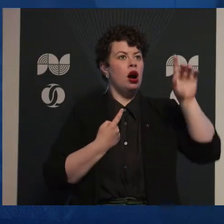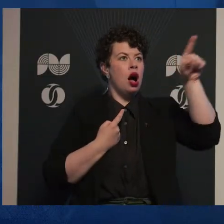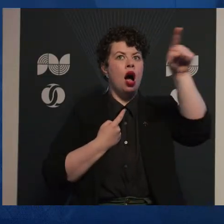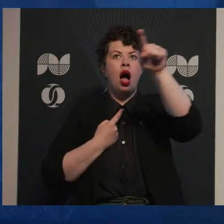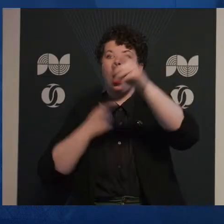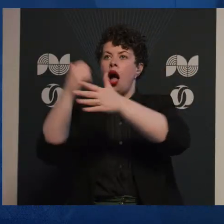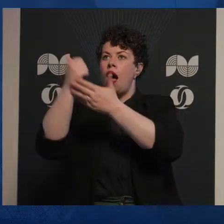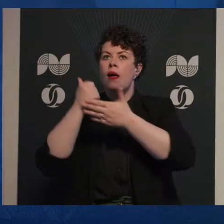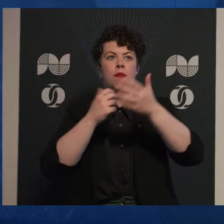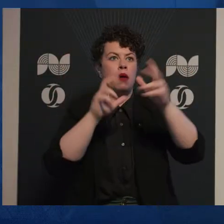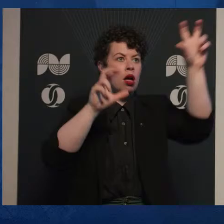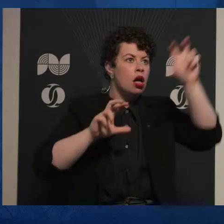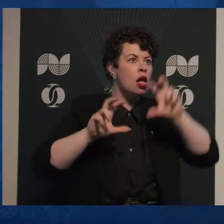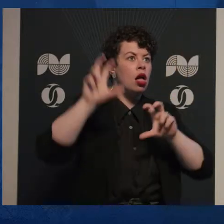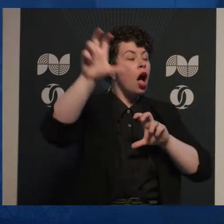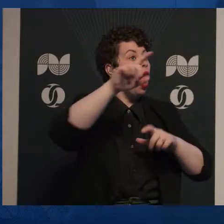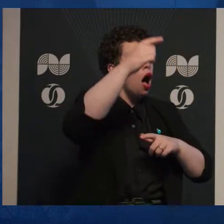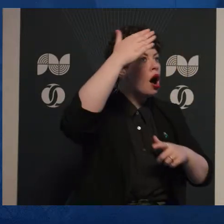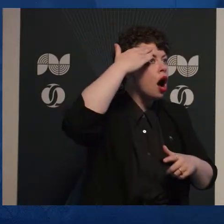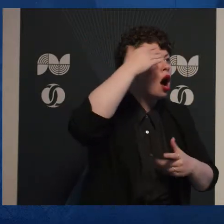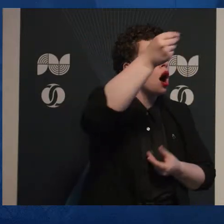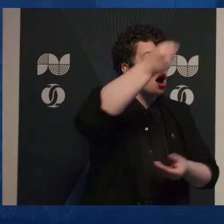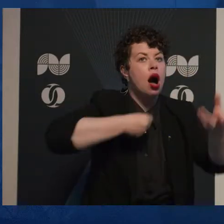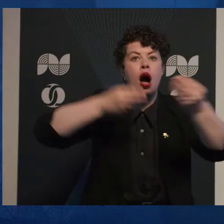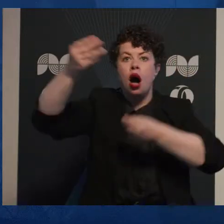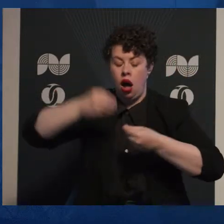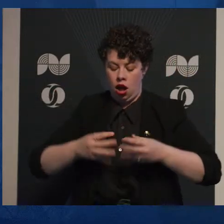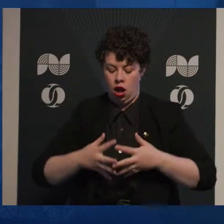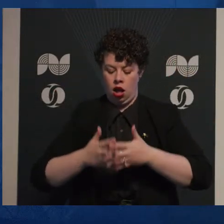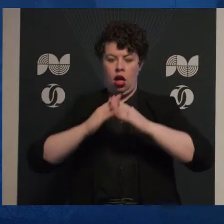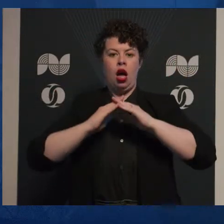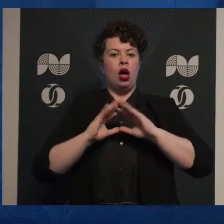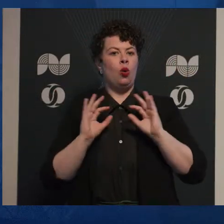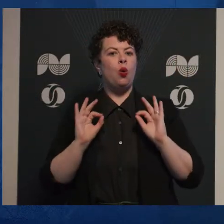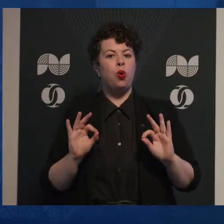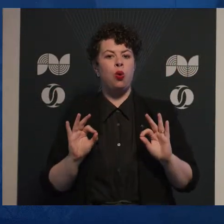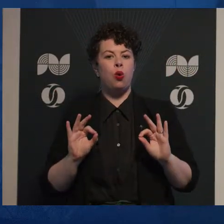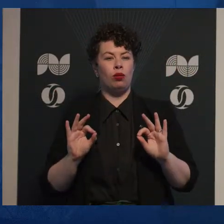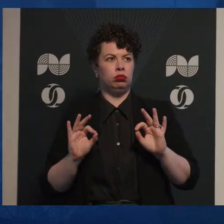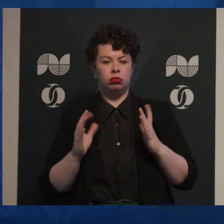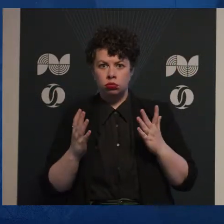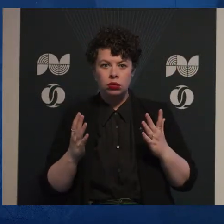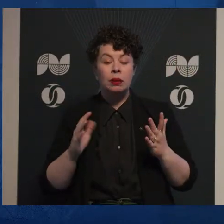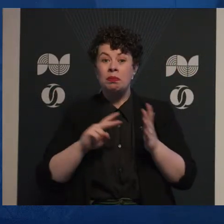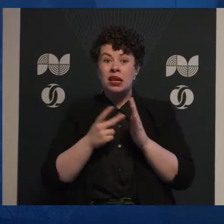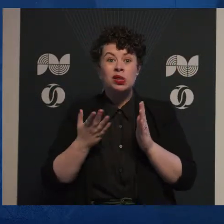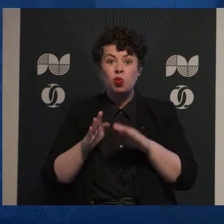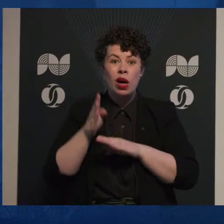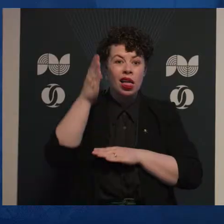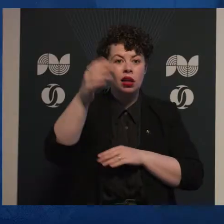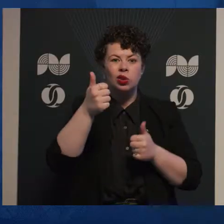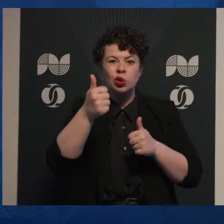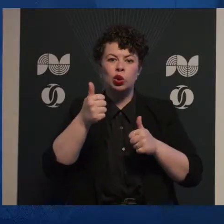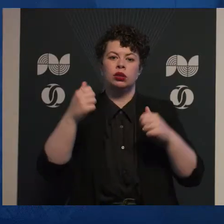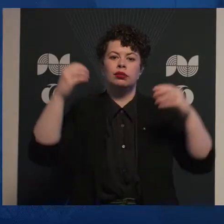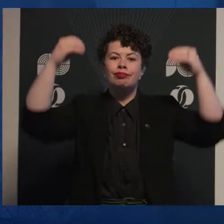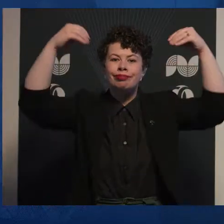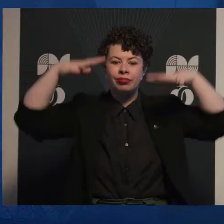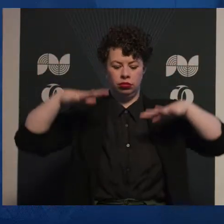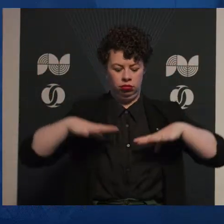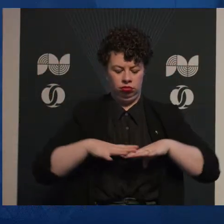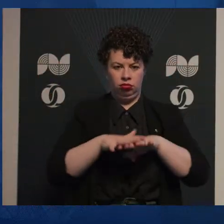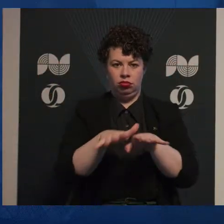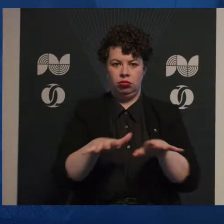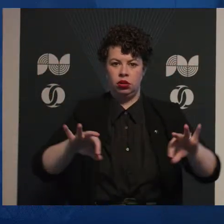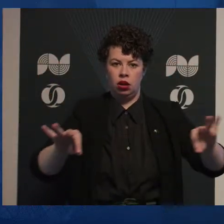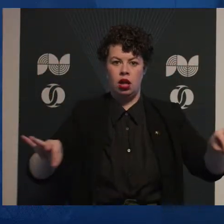strategic energy investments. And that, follows from there. We'll have smart grids and then energy efficiency programs